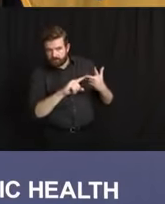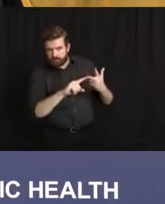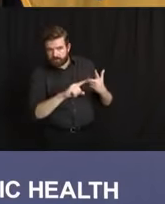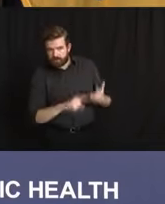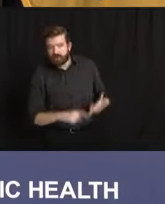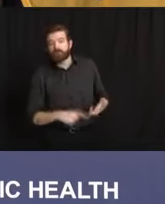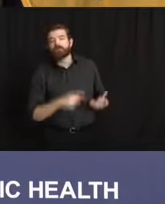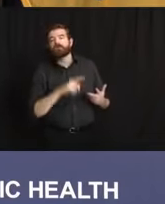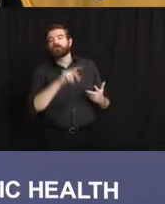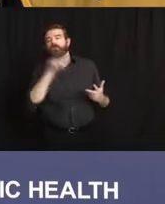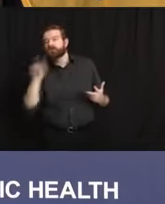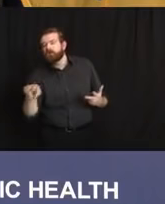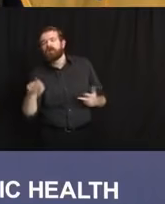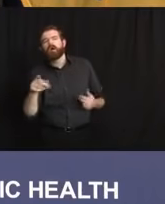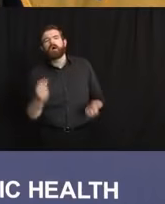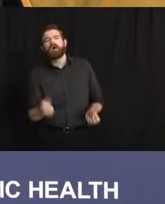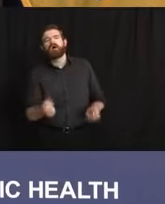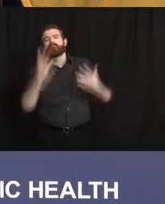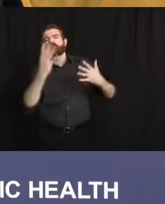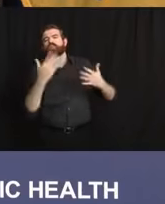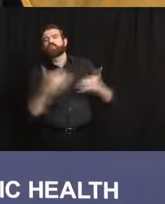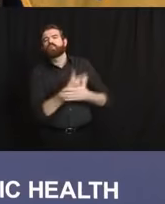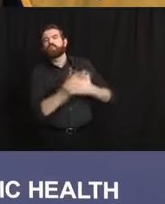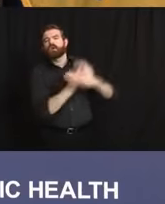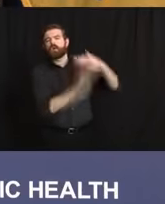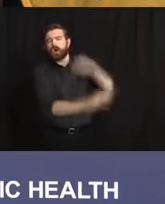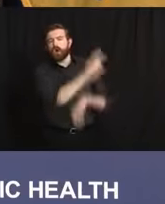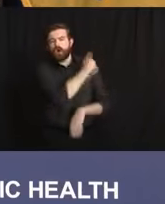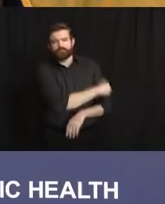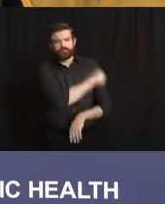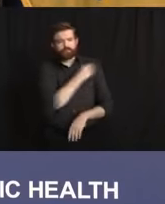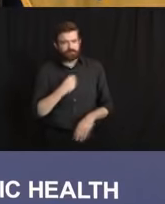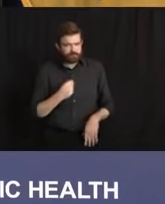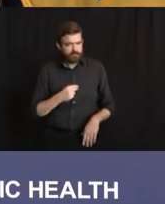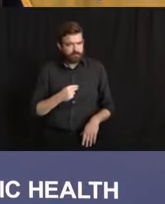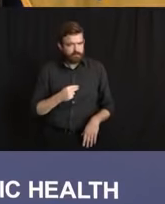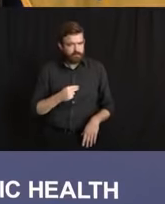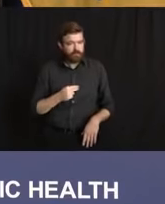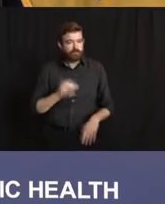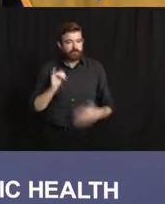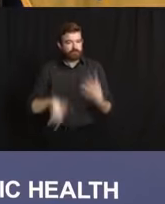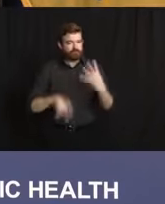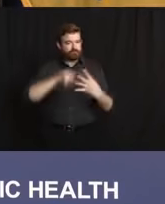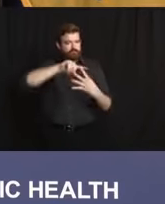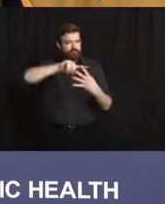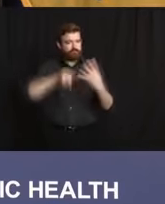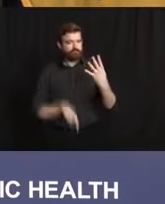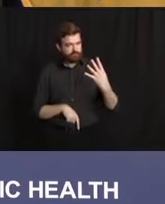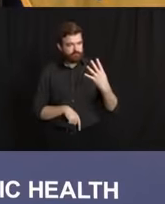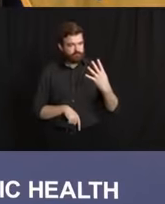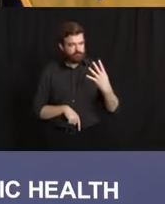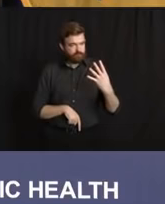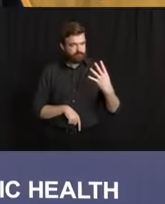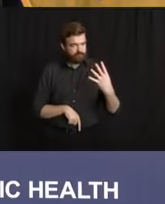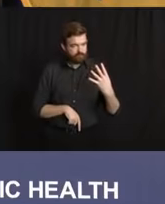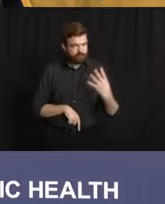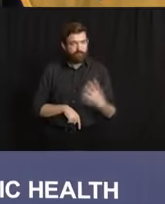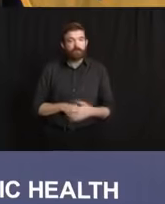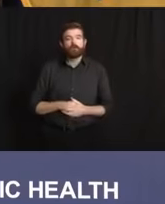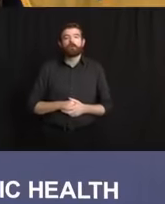believe we're in unison on this, that we look at most closely because they're immediate, here and now, what's going on.